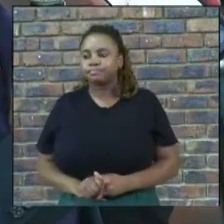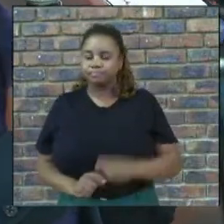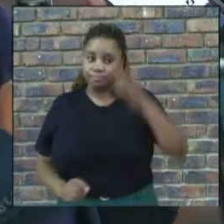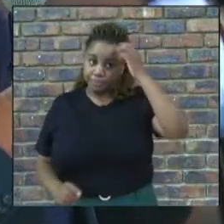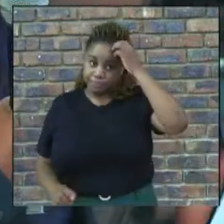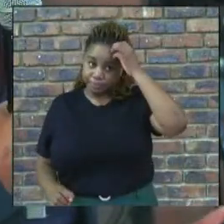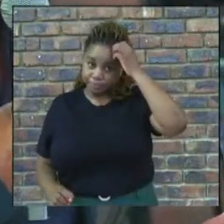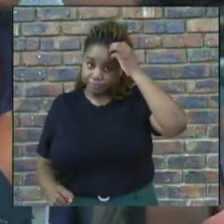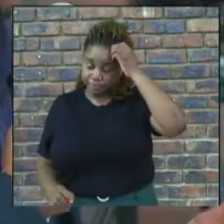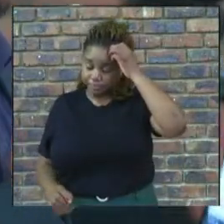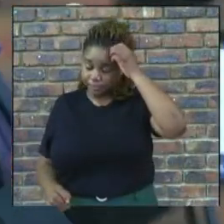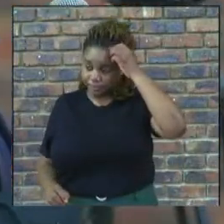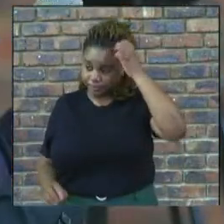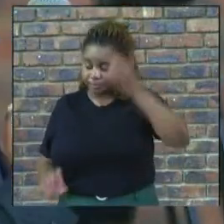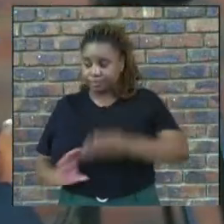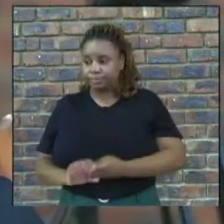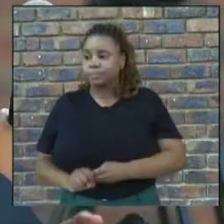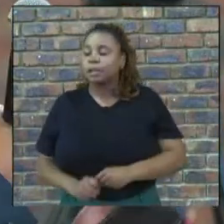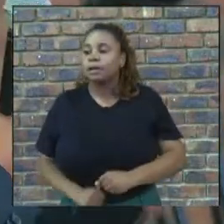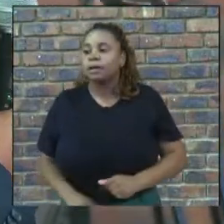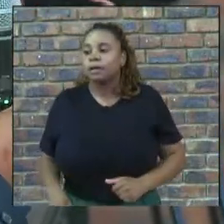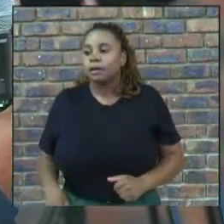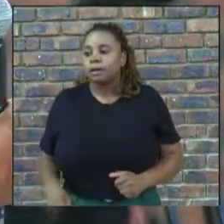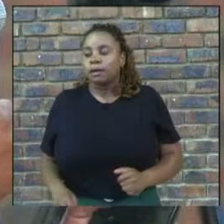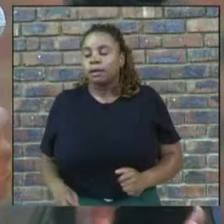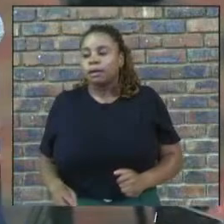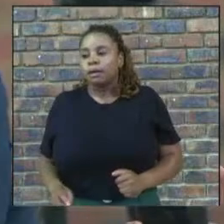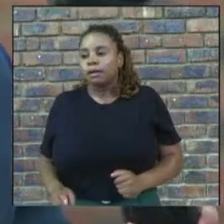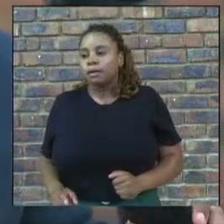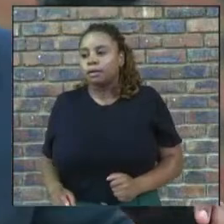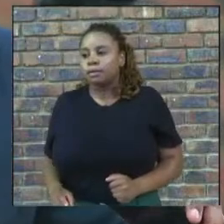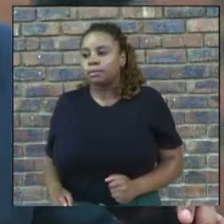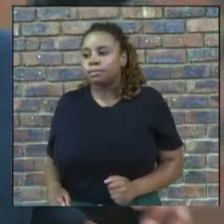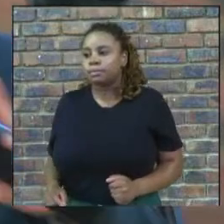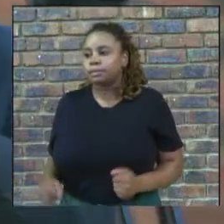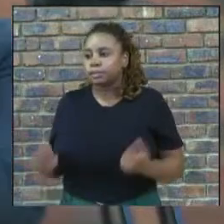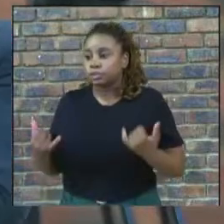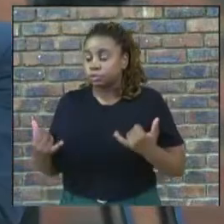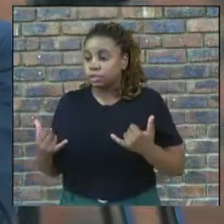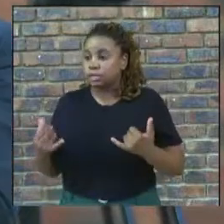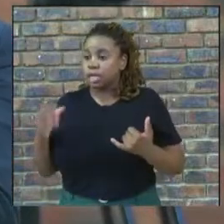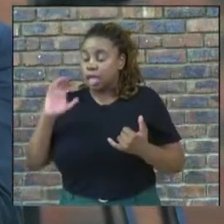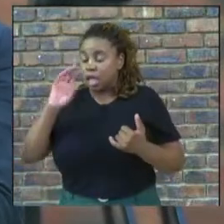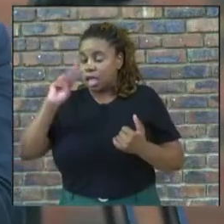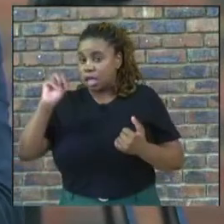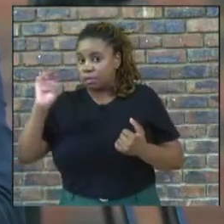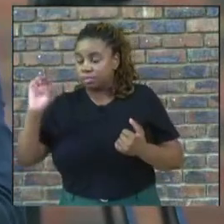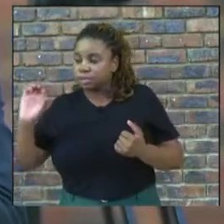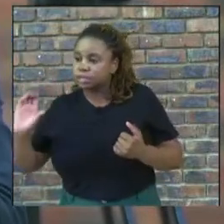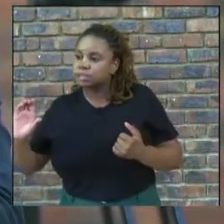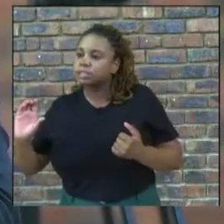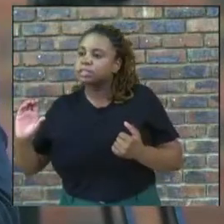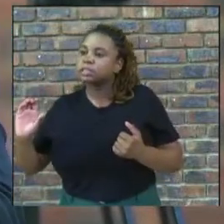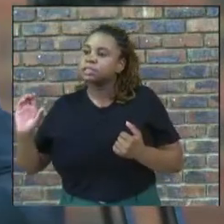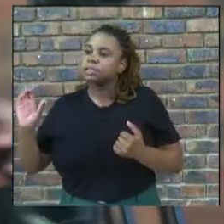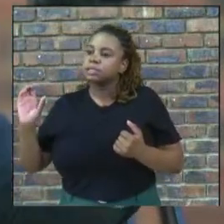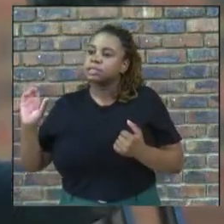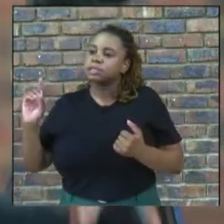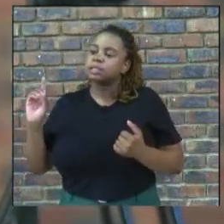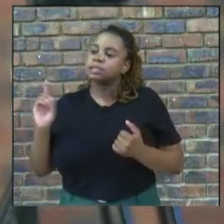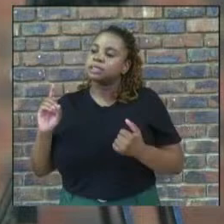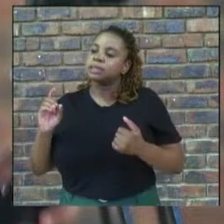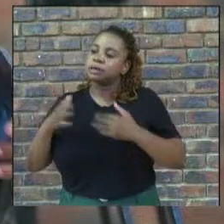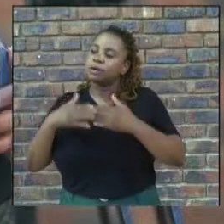even today, as we speak now, our MEC was in Gangala launching 2 bakeries, right? So we